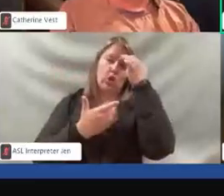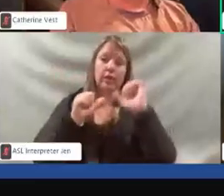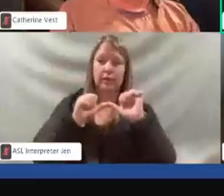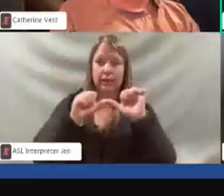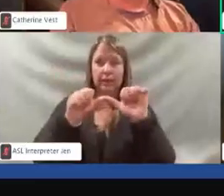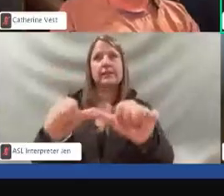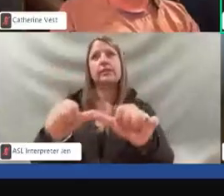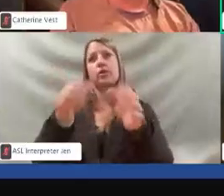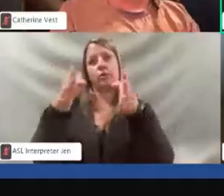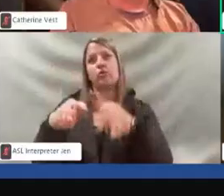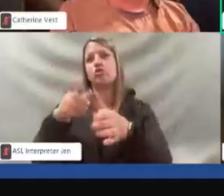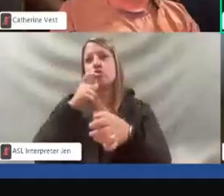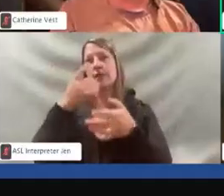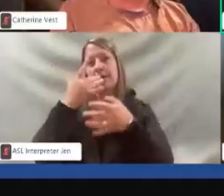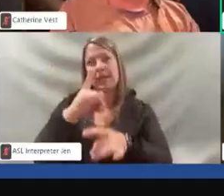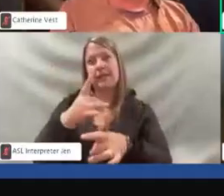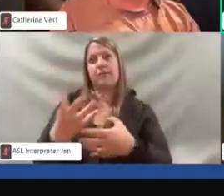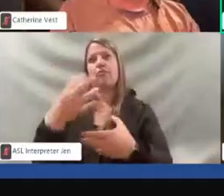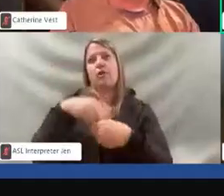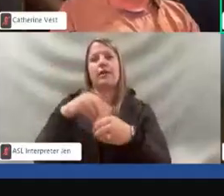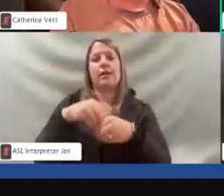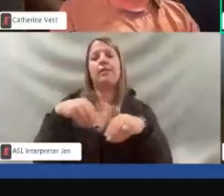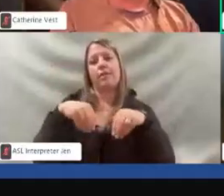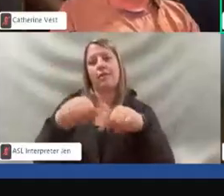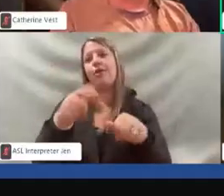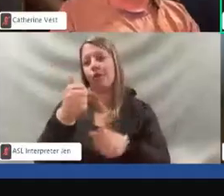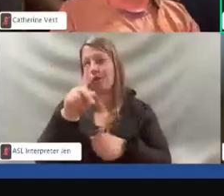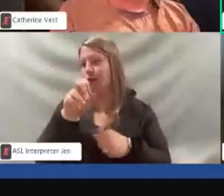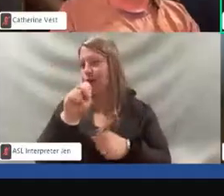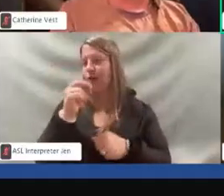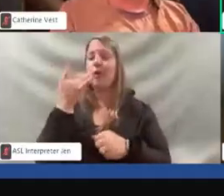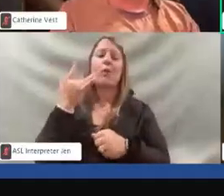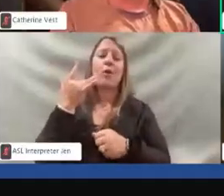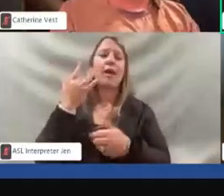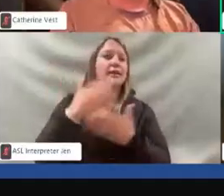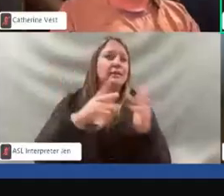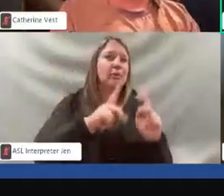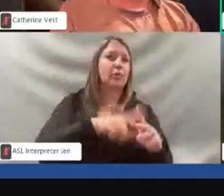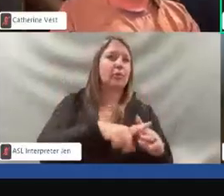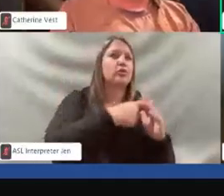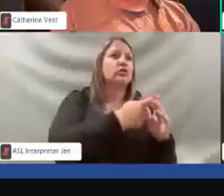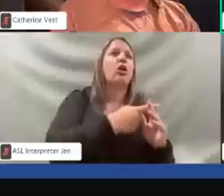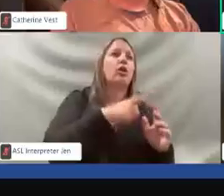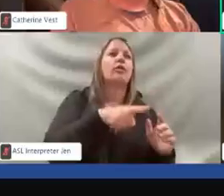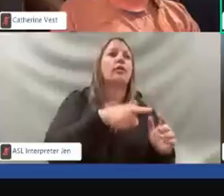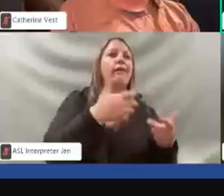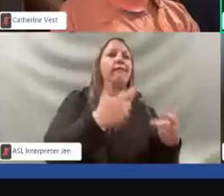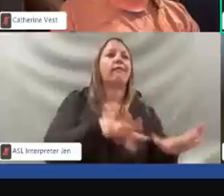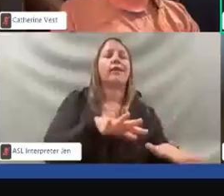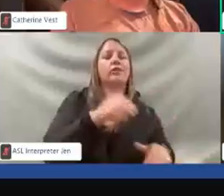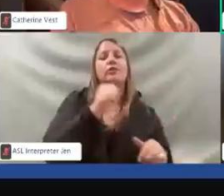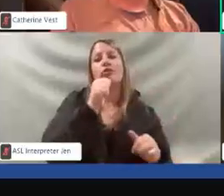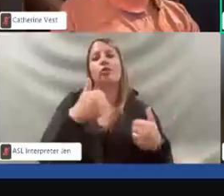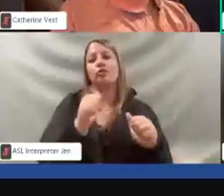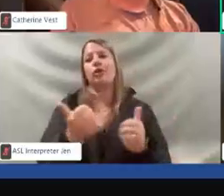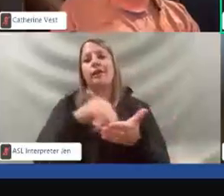continuous person that is interested in participating in the garden, because a lot of people may start and then they just finish and don't bother the next